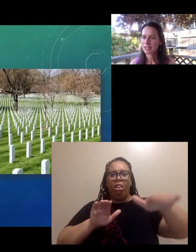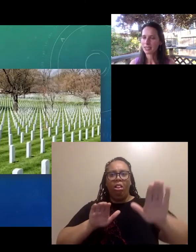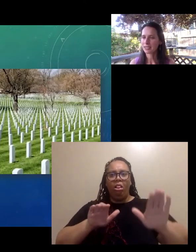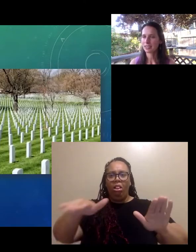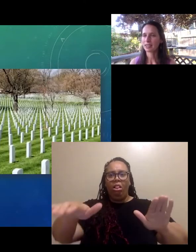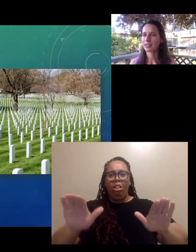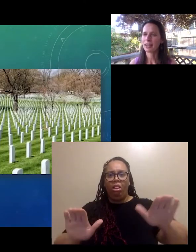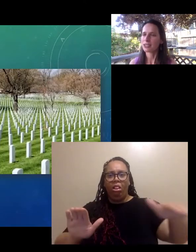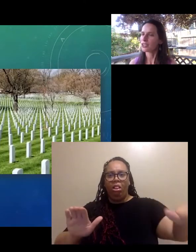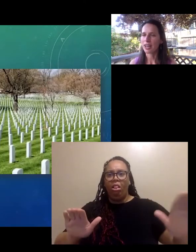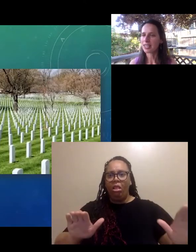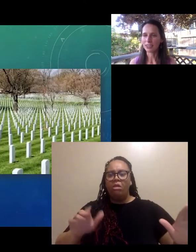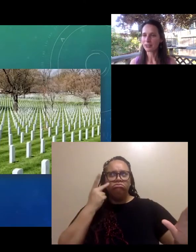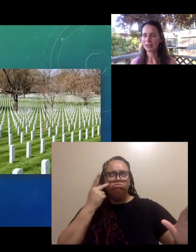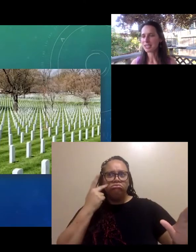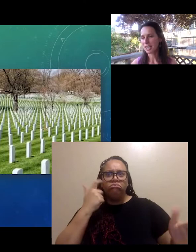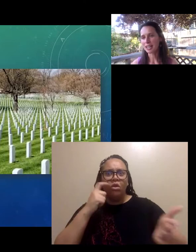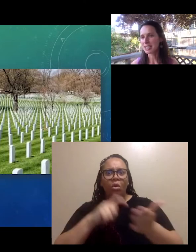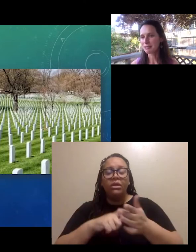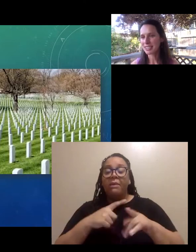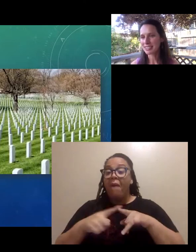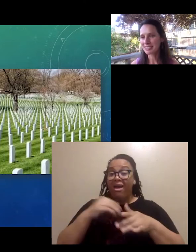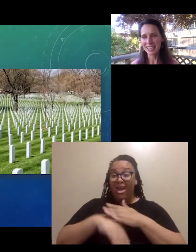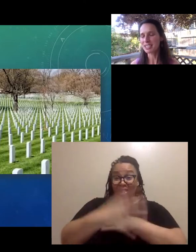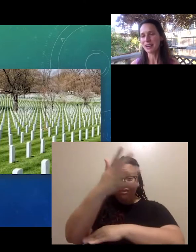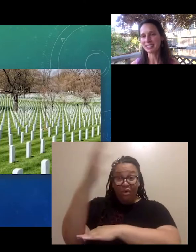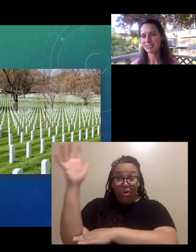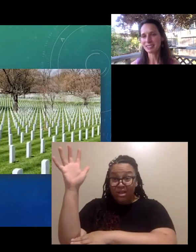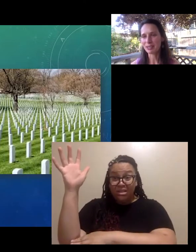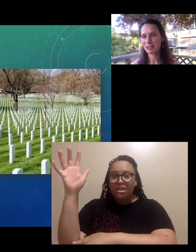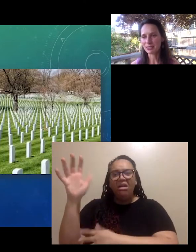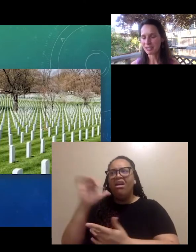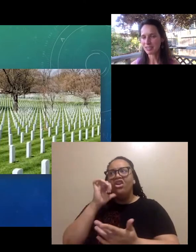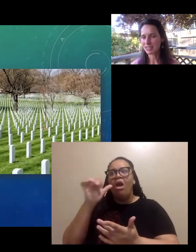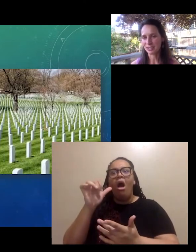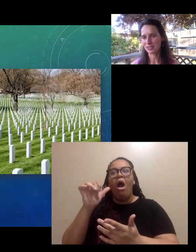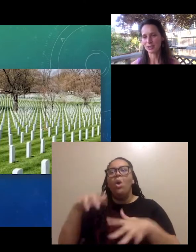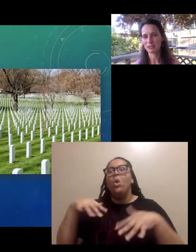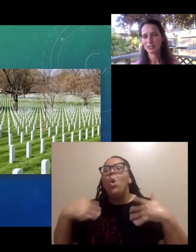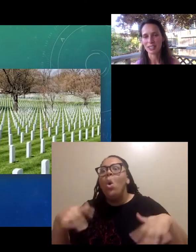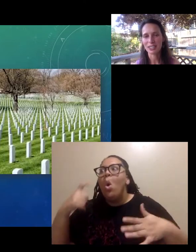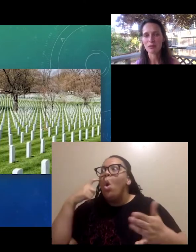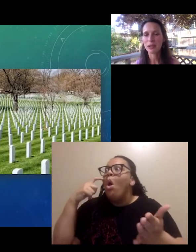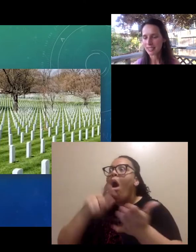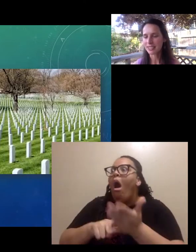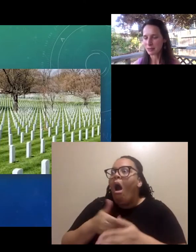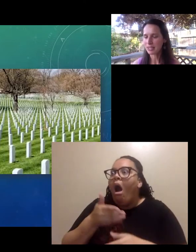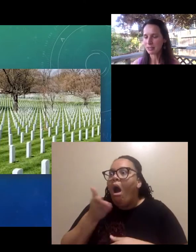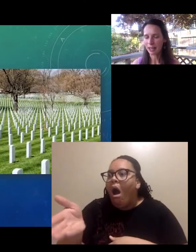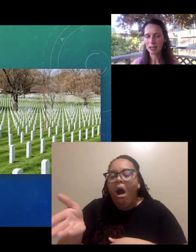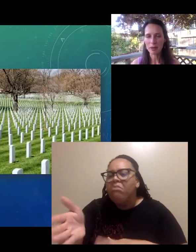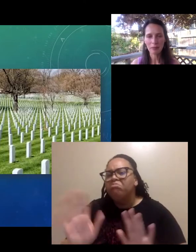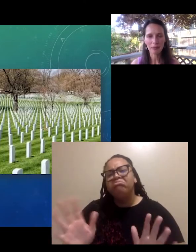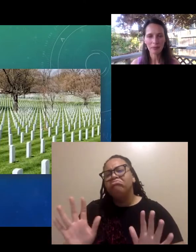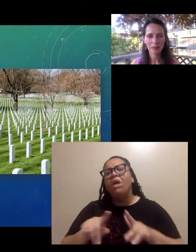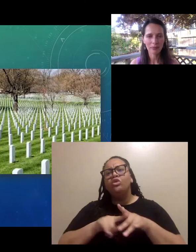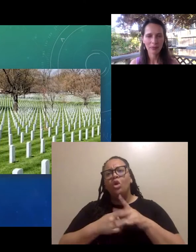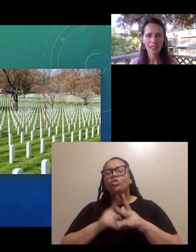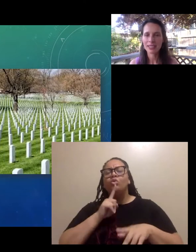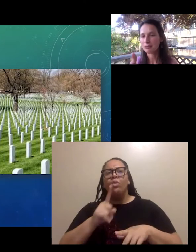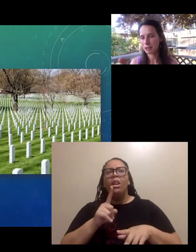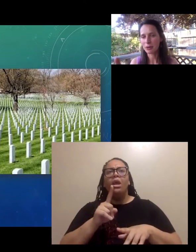forest, it's, it's not, not as striking, the ground is uneven anyway, so it, it just sort of starts to blend in with the environment